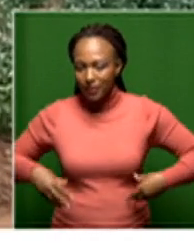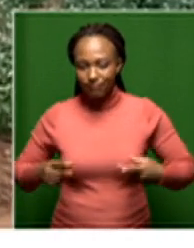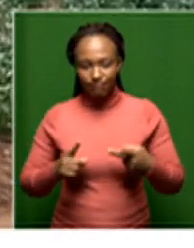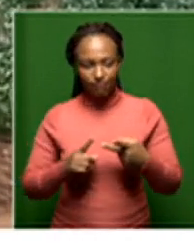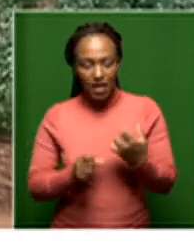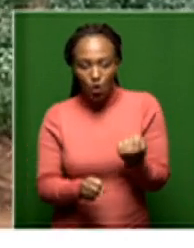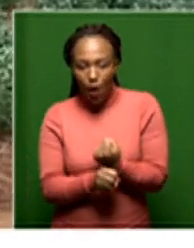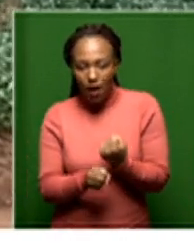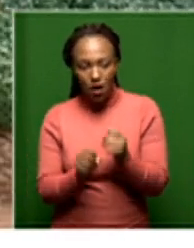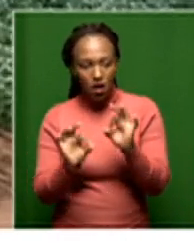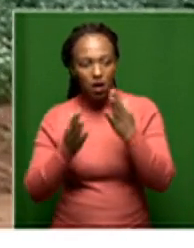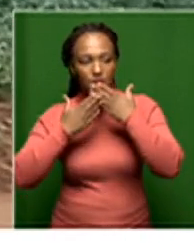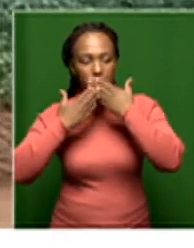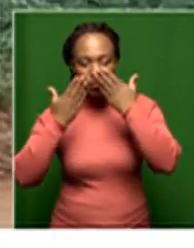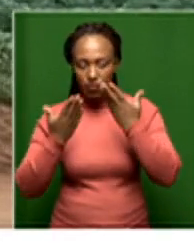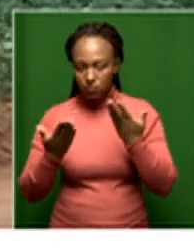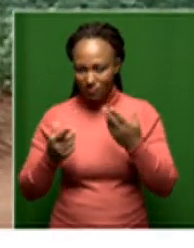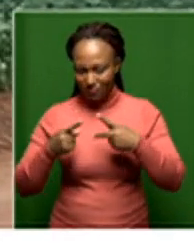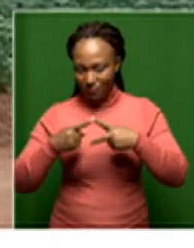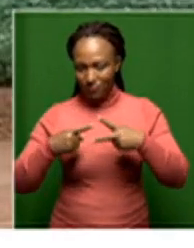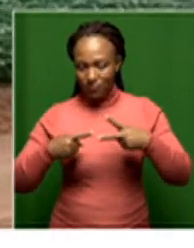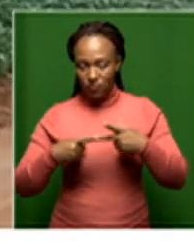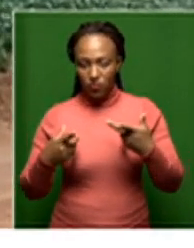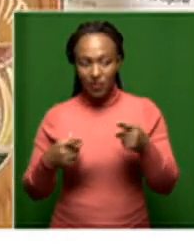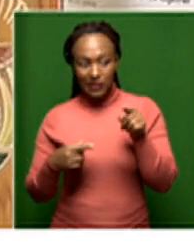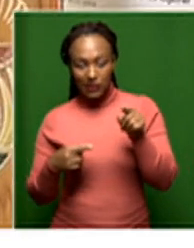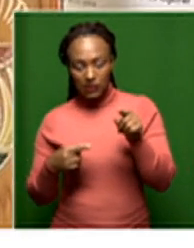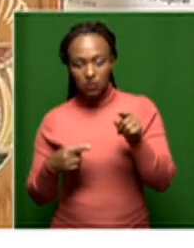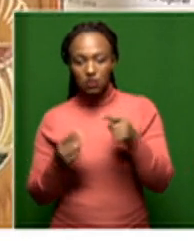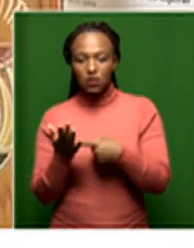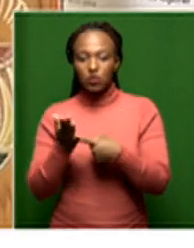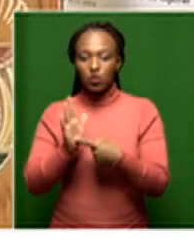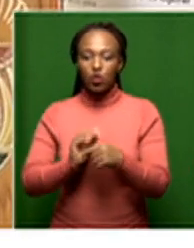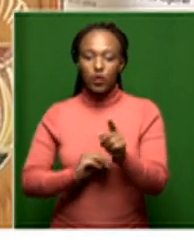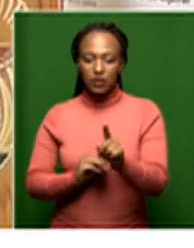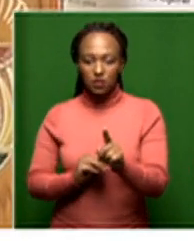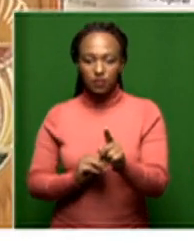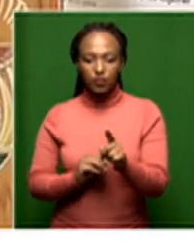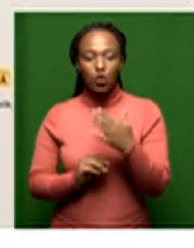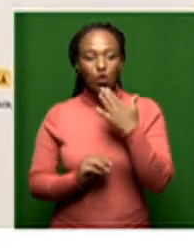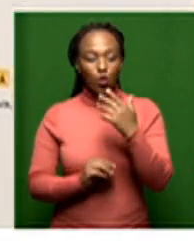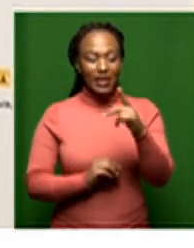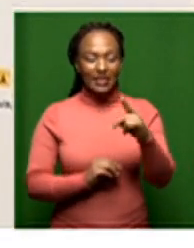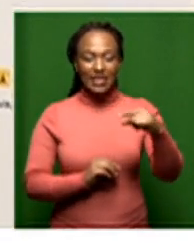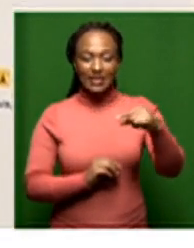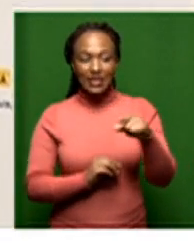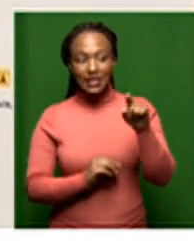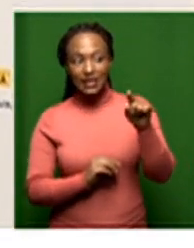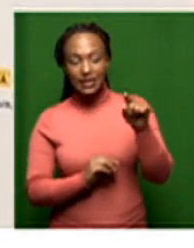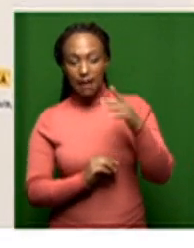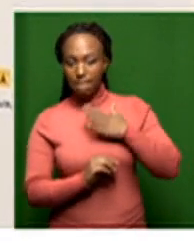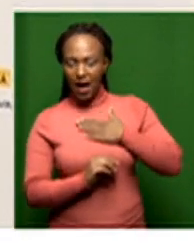inefficiency. And these are not mine. These are reflections of the Director General of the